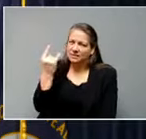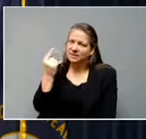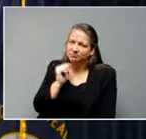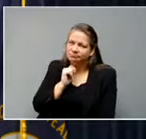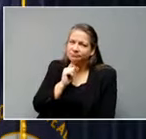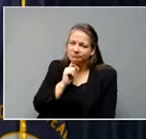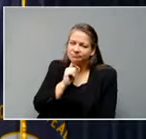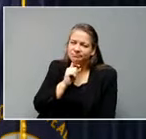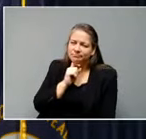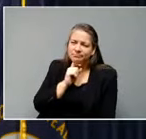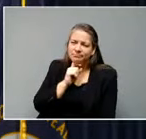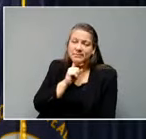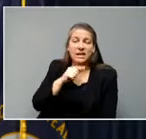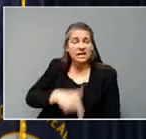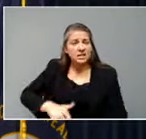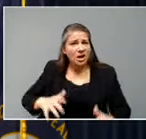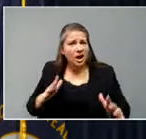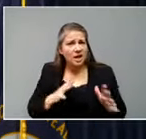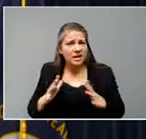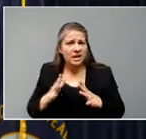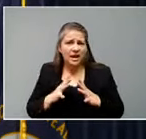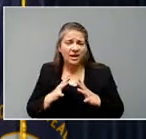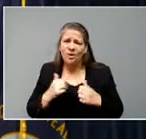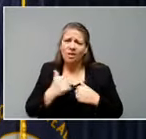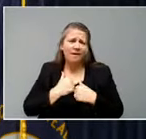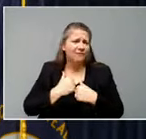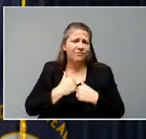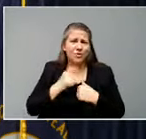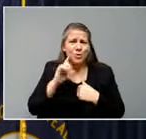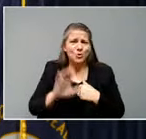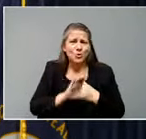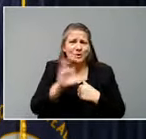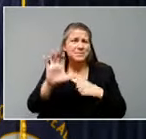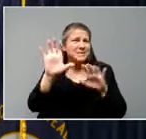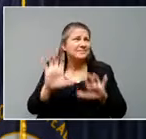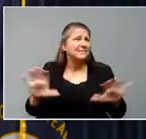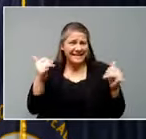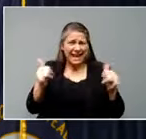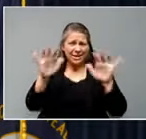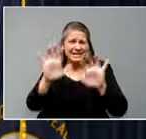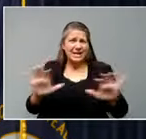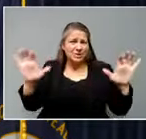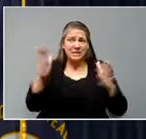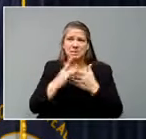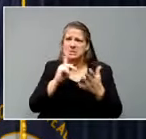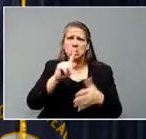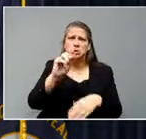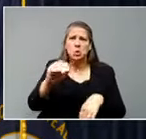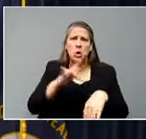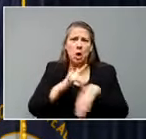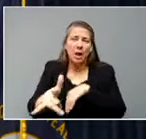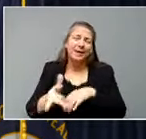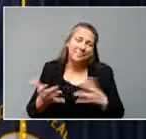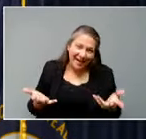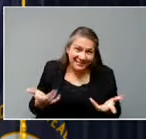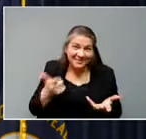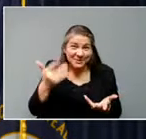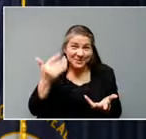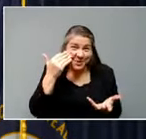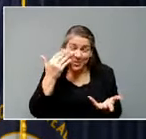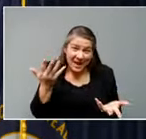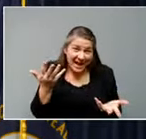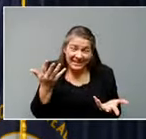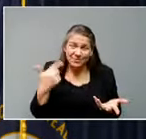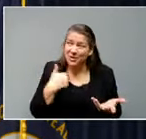are holidays that I love. We're putting up the Christmas decorations right now. Some would argue it's too early, but you know what? After all we've been